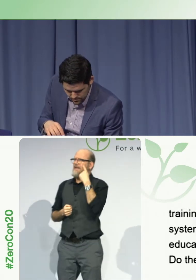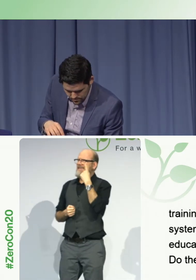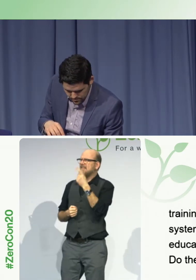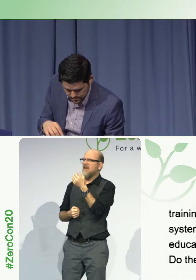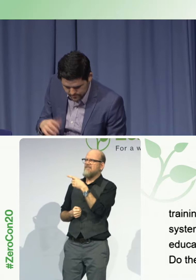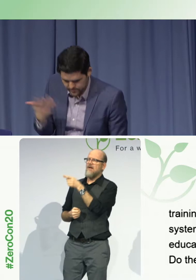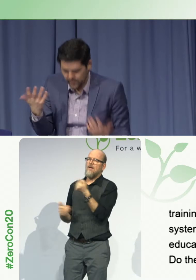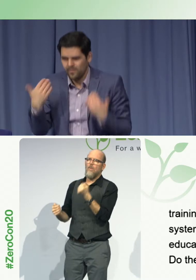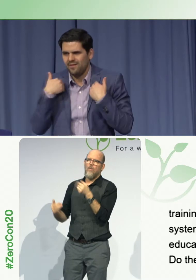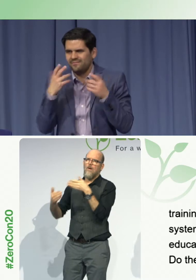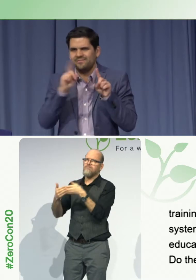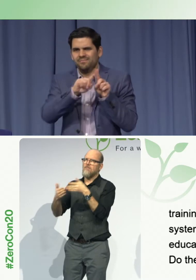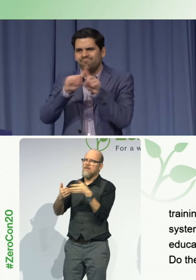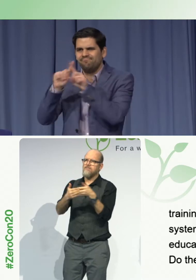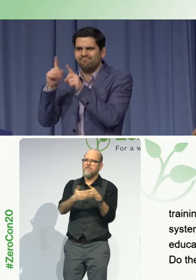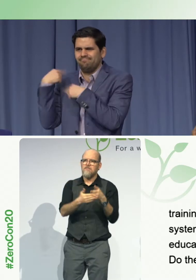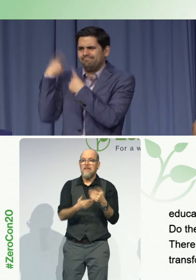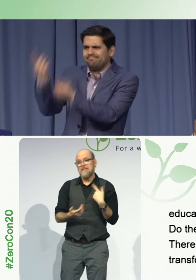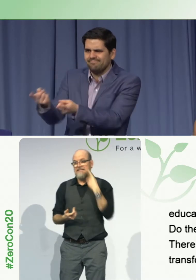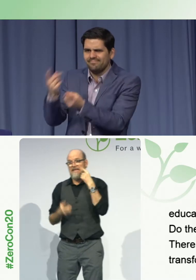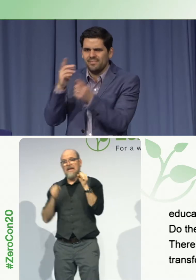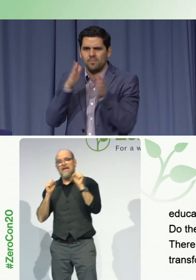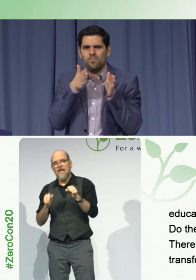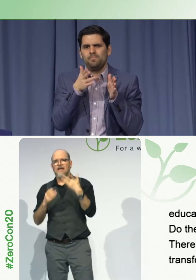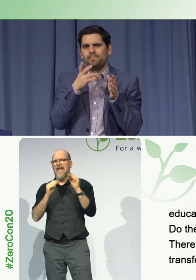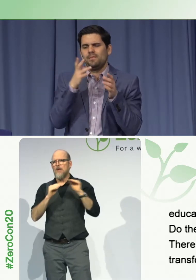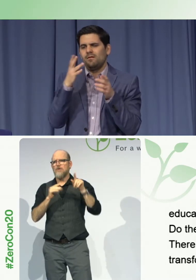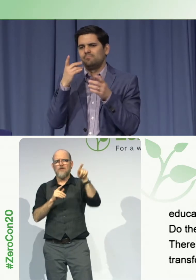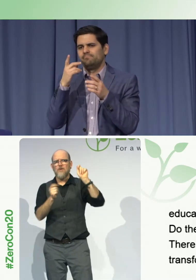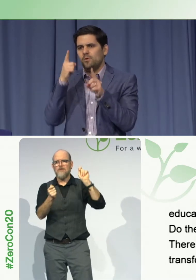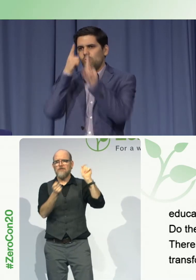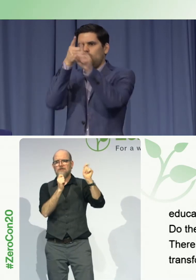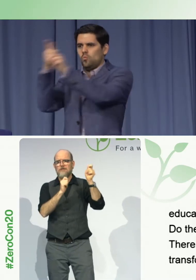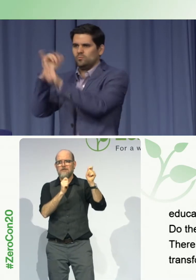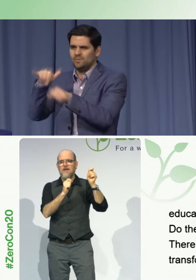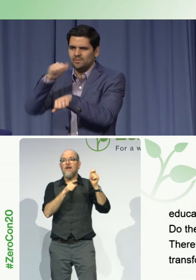transform education to effectively reach these students.